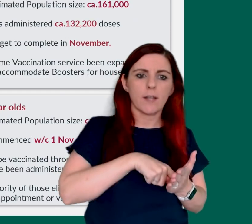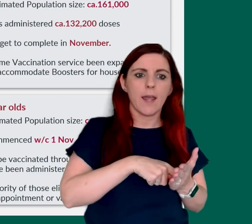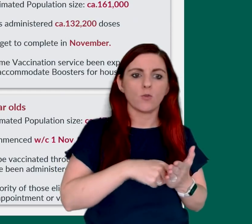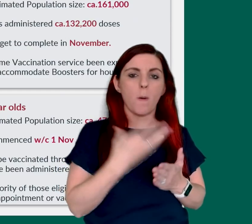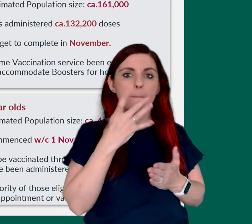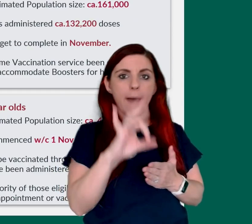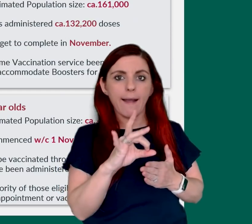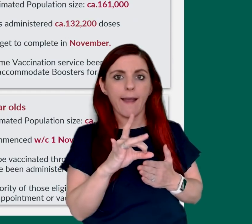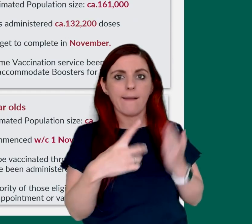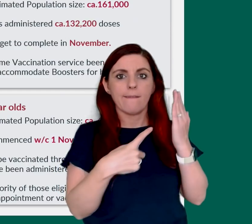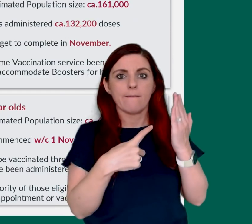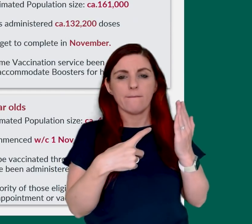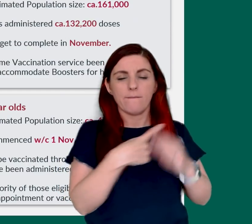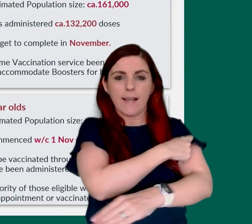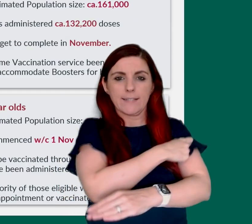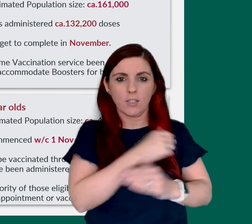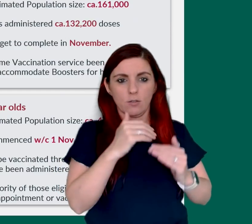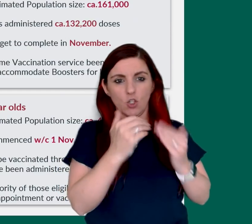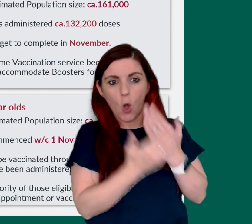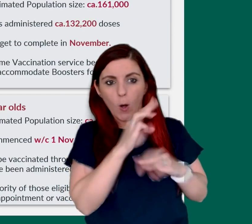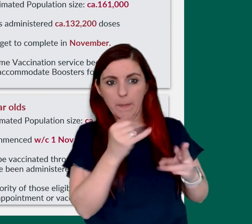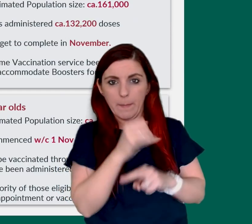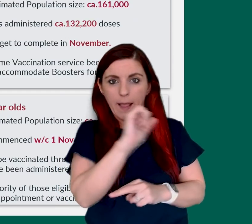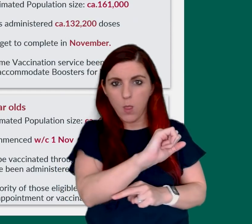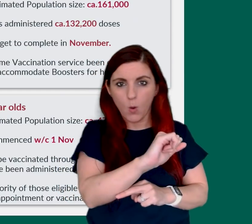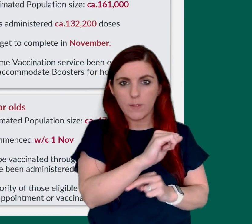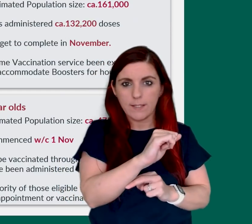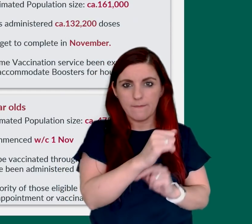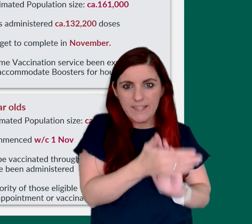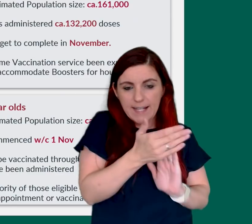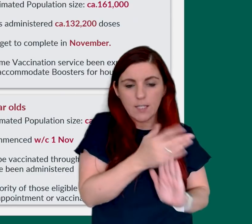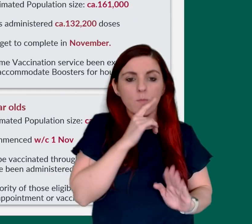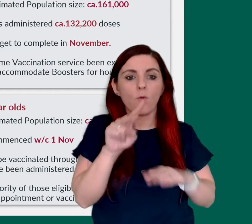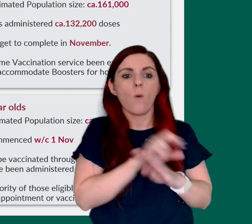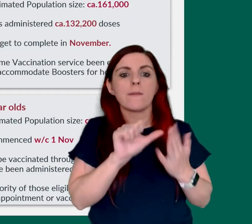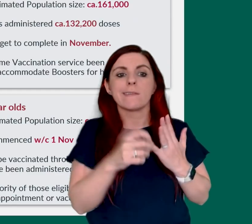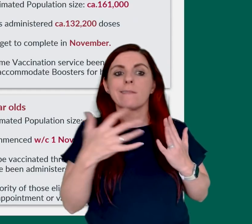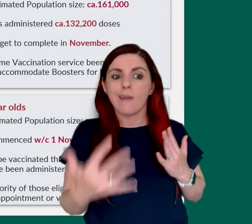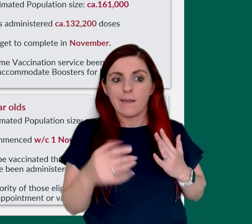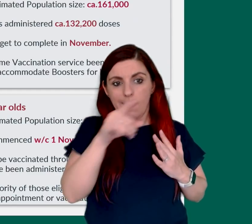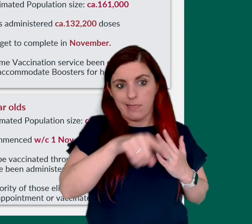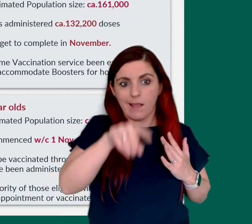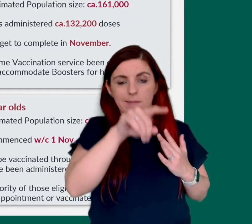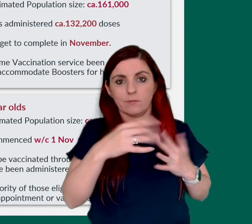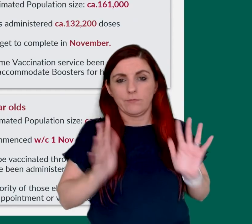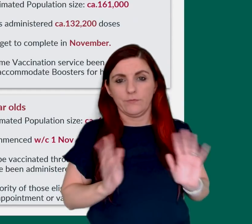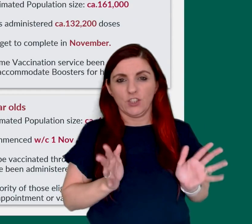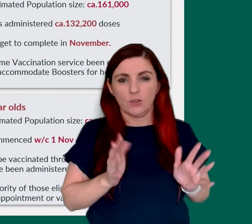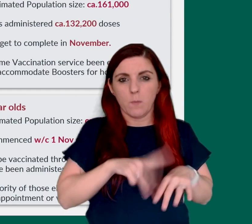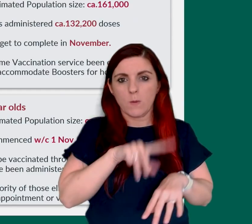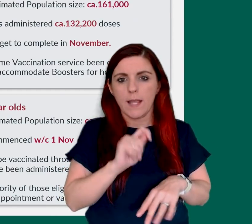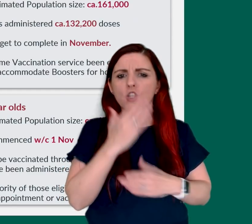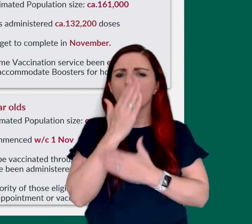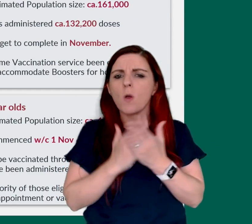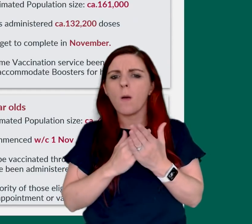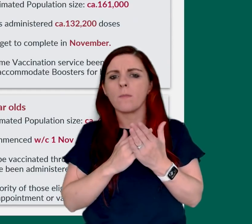and vaccinate all the younger people that are in those facilities, and that's welcome. But in terms of the over 65s, that's substantially done. There will be some facilities we